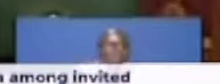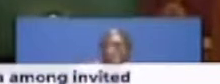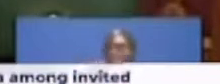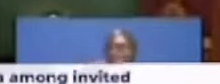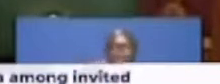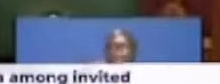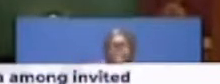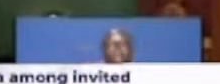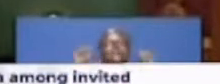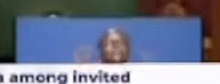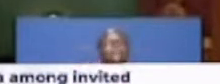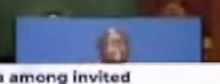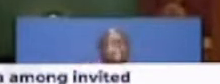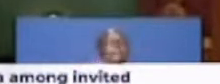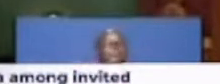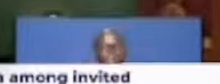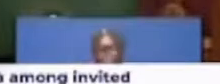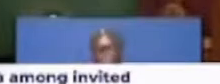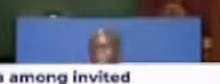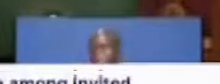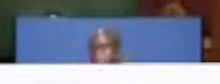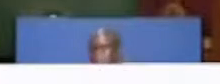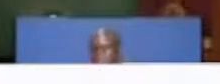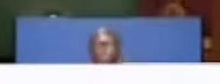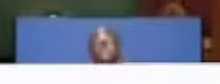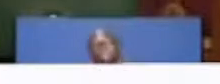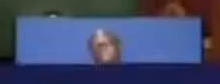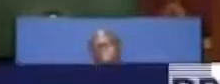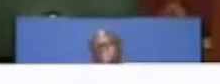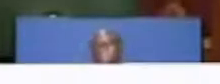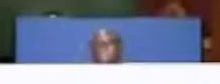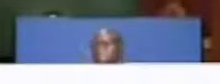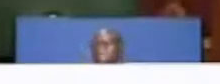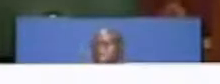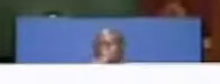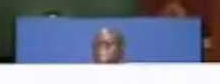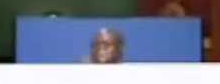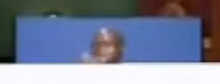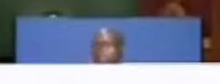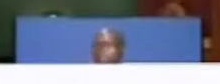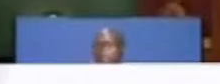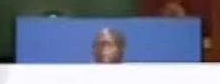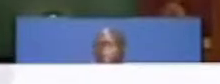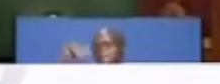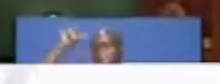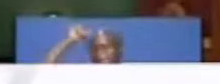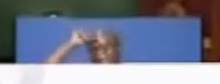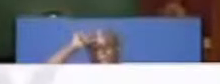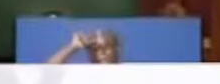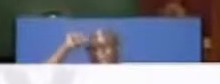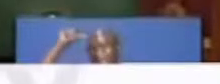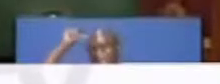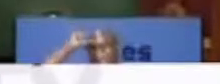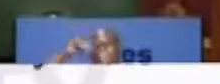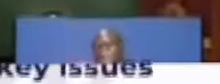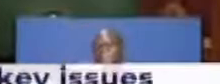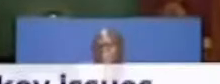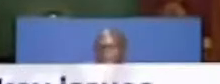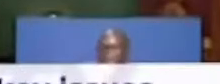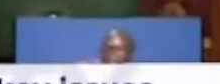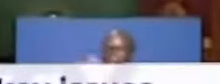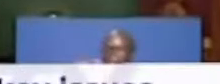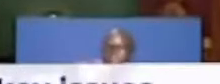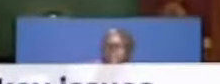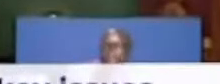systems. 2, within the first year of my tenure, my administration increased the